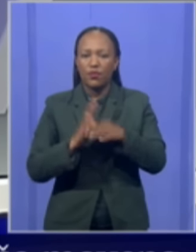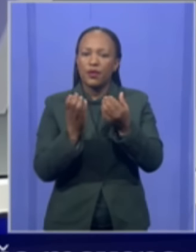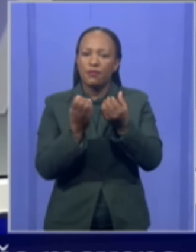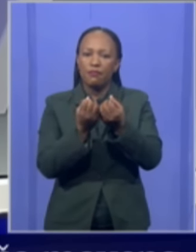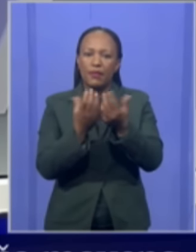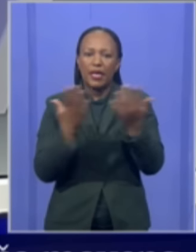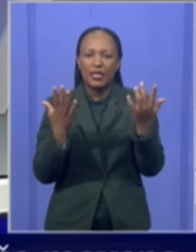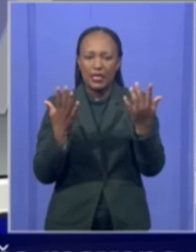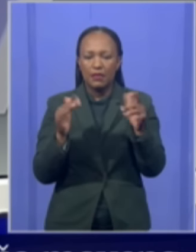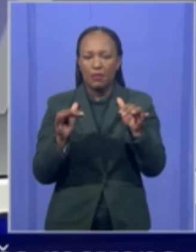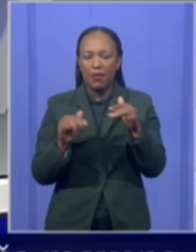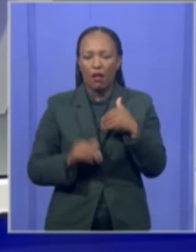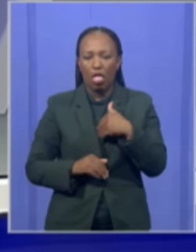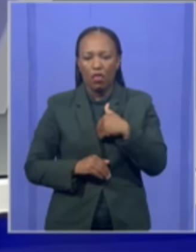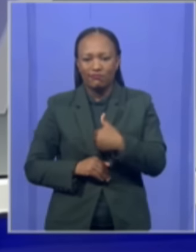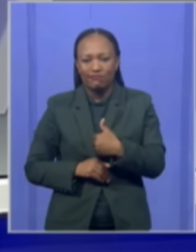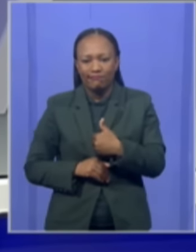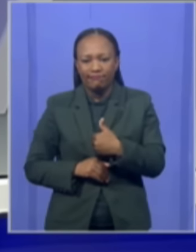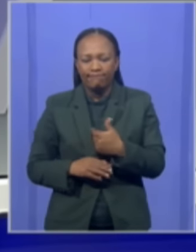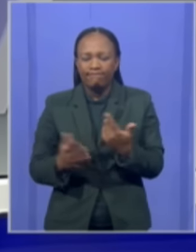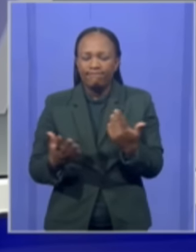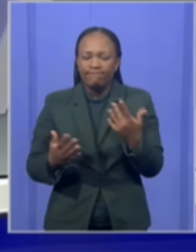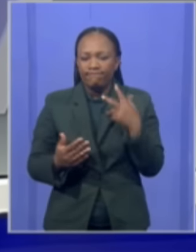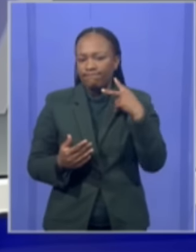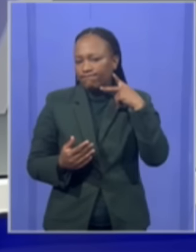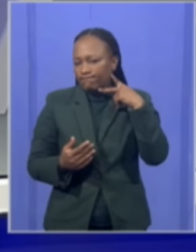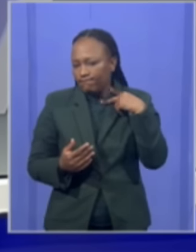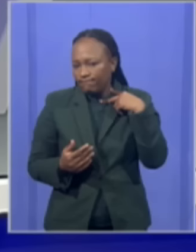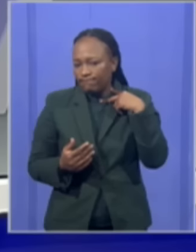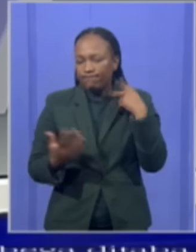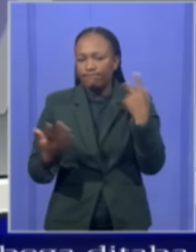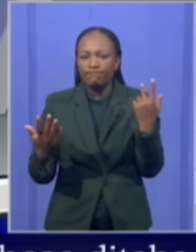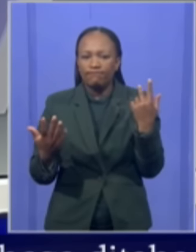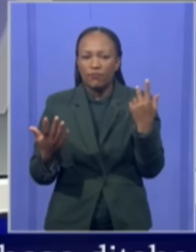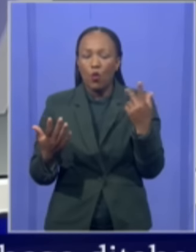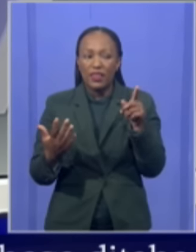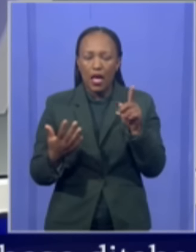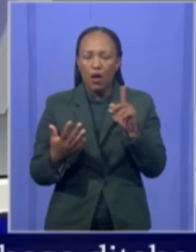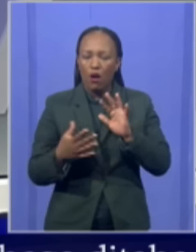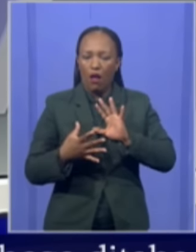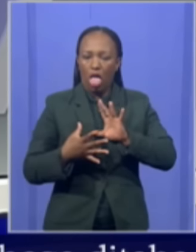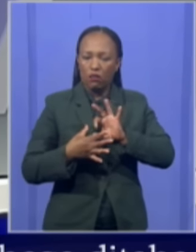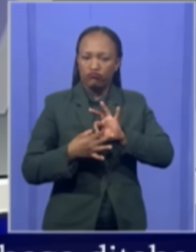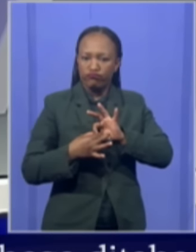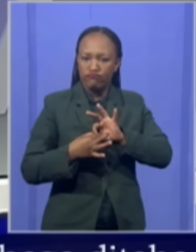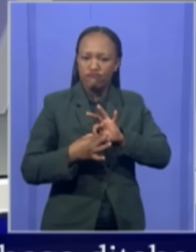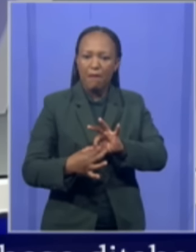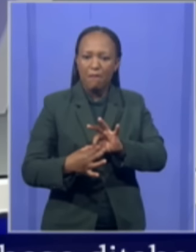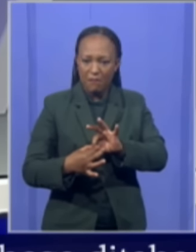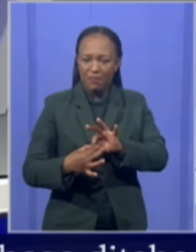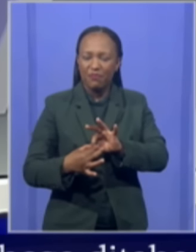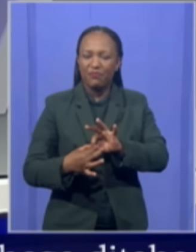ba ile ba kwa bohloko ka gore e be ile kgauswi le bona. Hlokwa